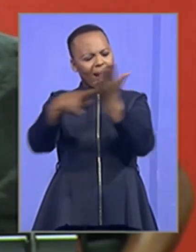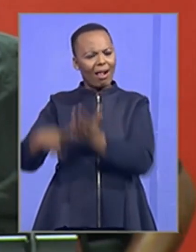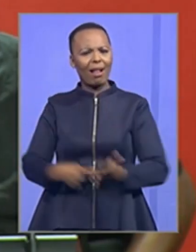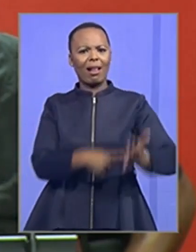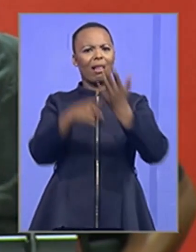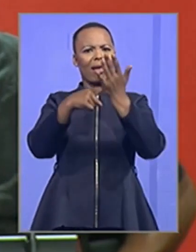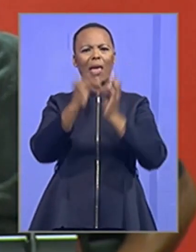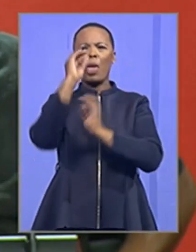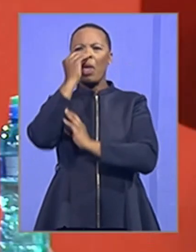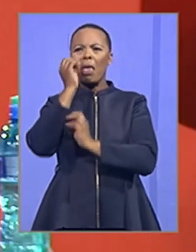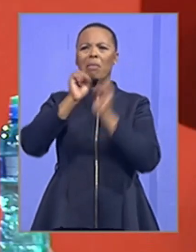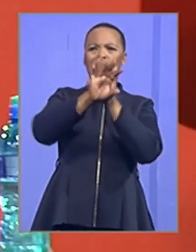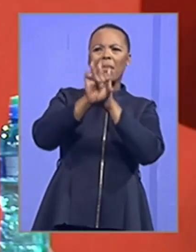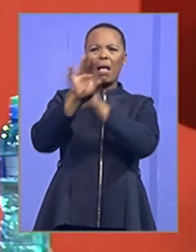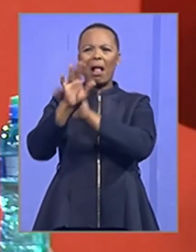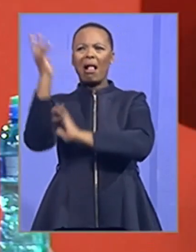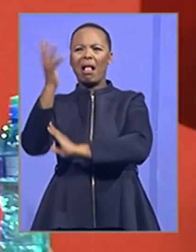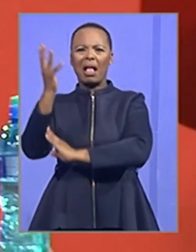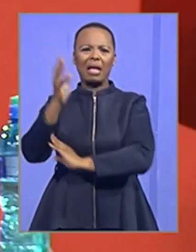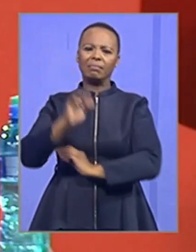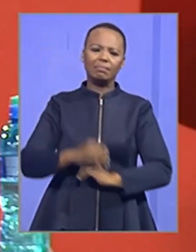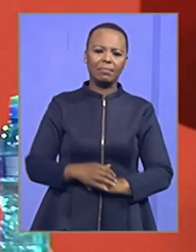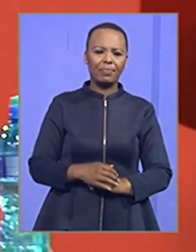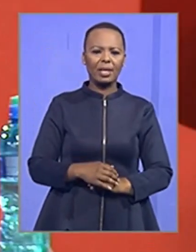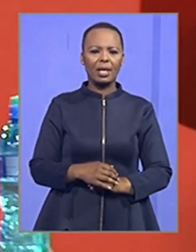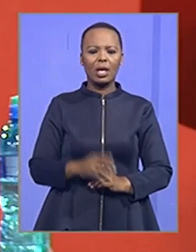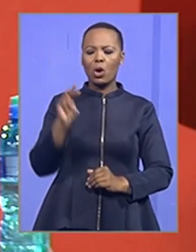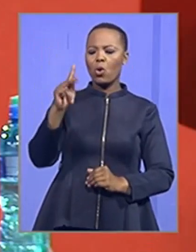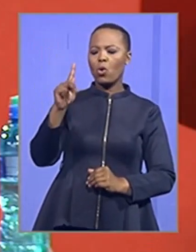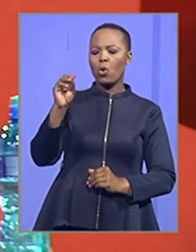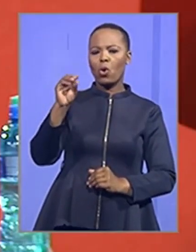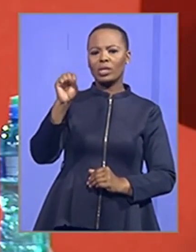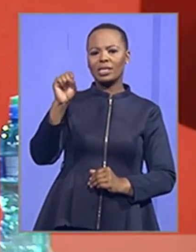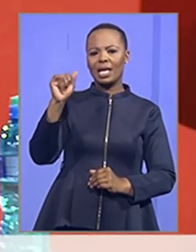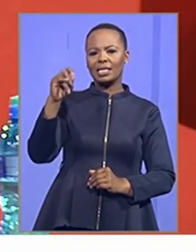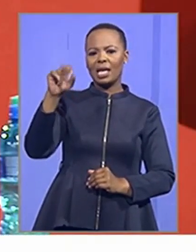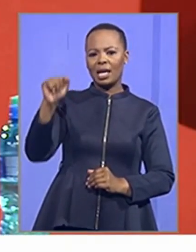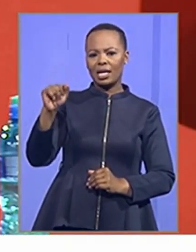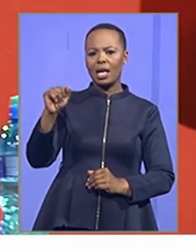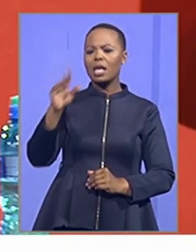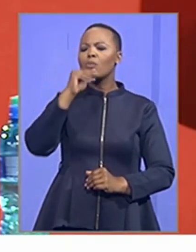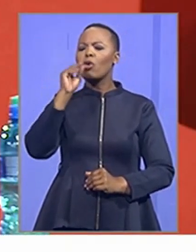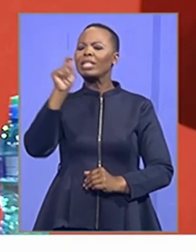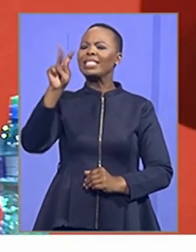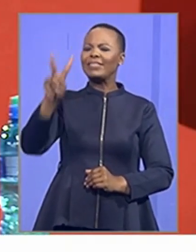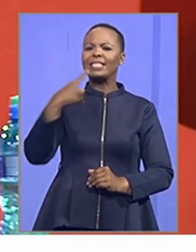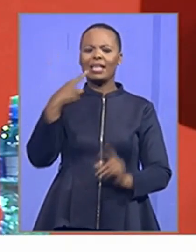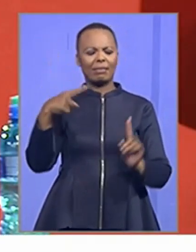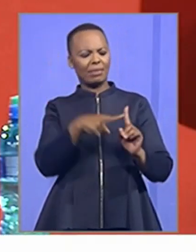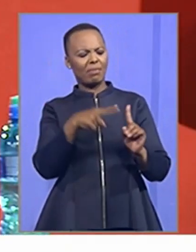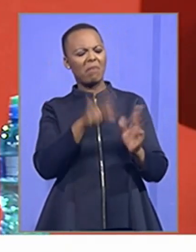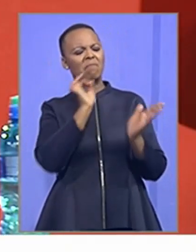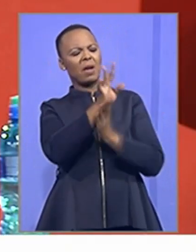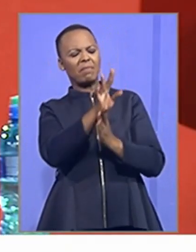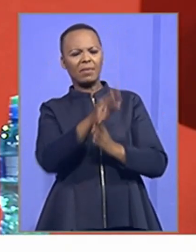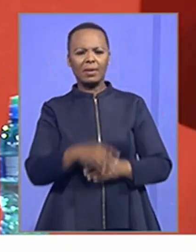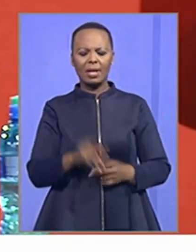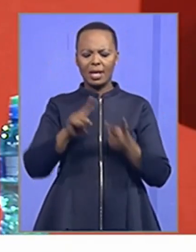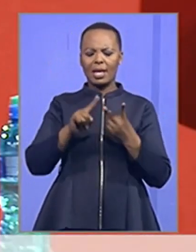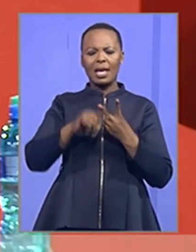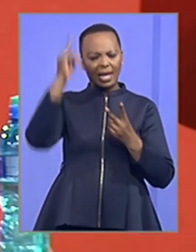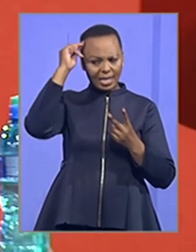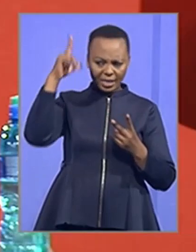phareleng ya phalaphala. Nkosazana spoke on TV and said Cyril must go. Lindiwe Sisulu spoke